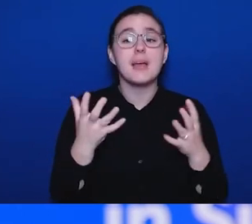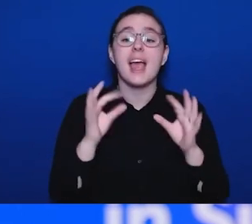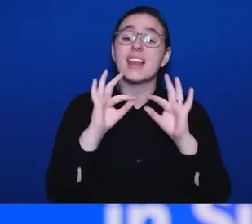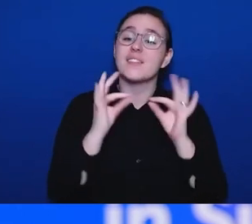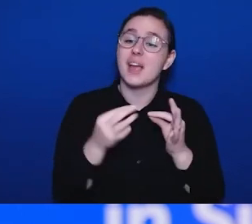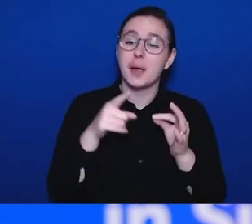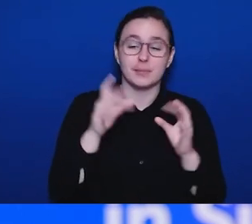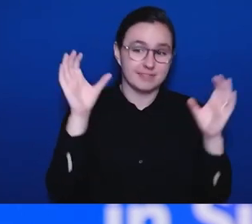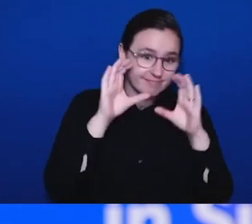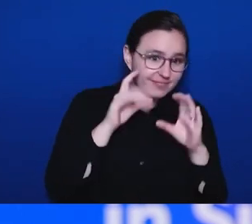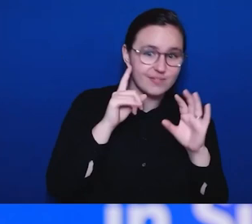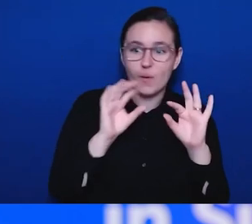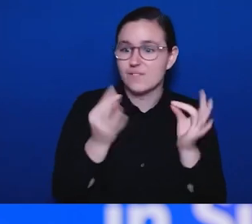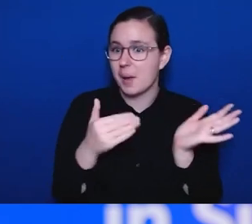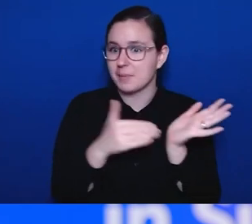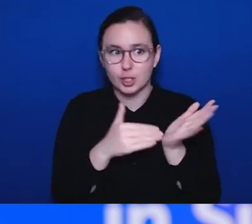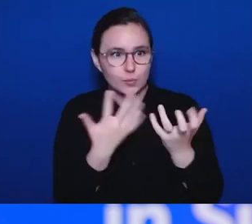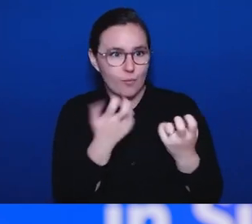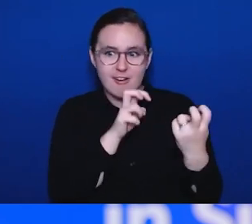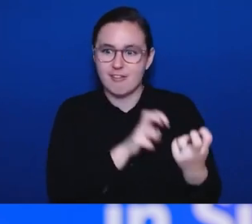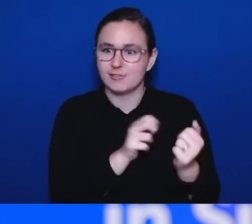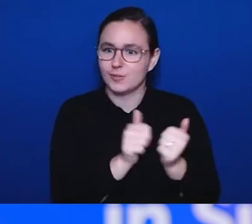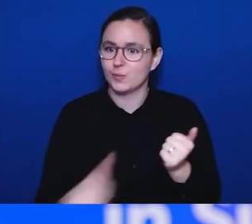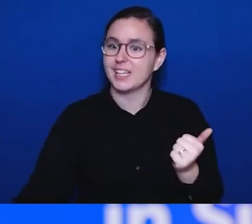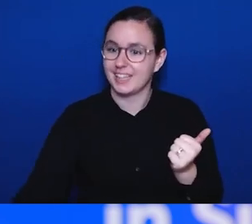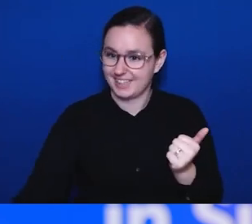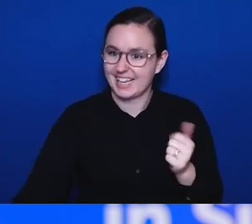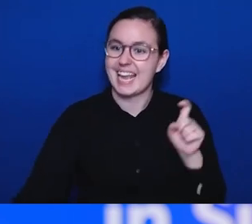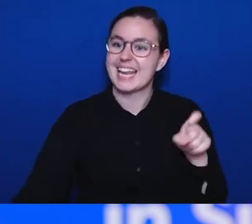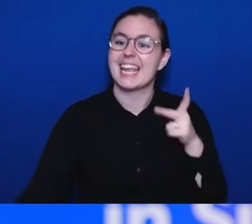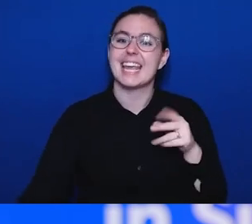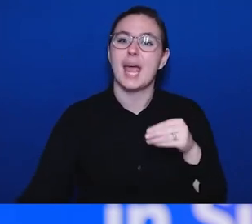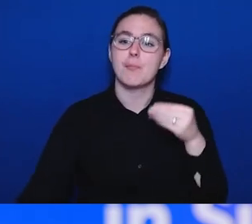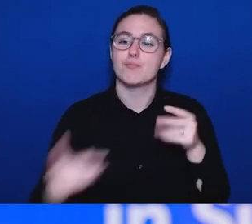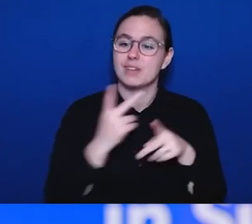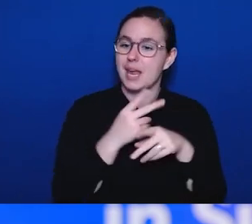crisis. We have seen our communities and families struggle to find a family doctor